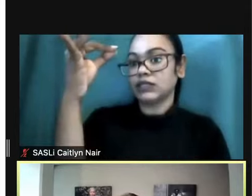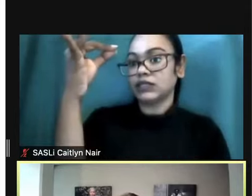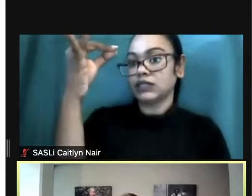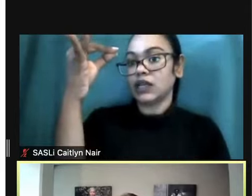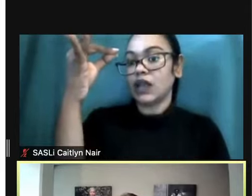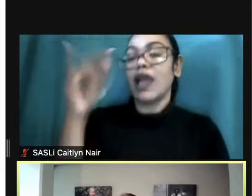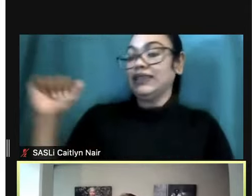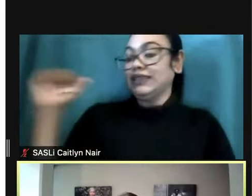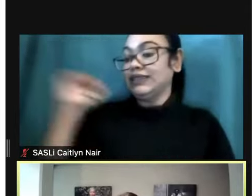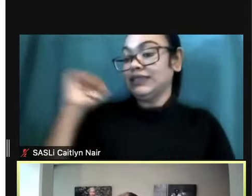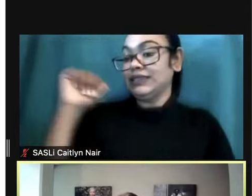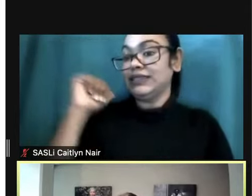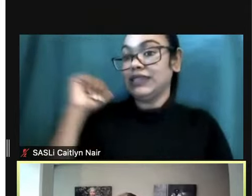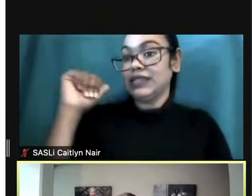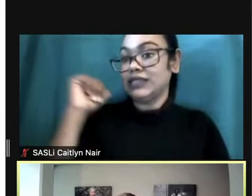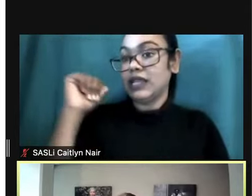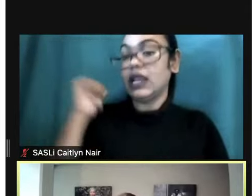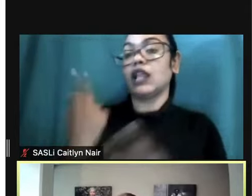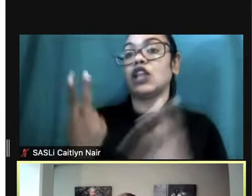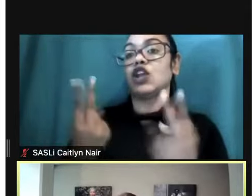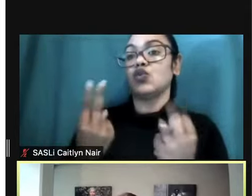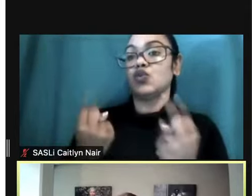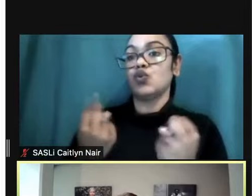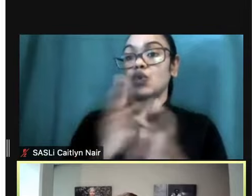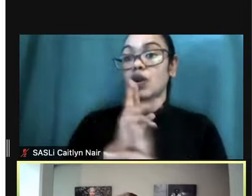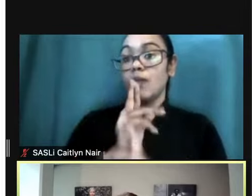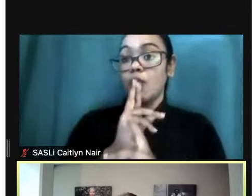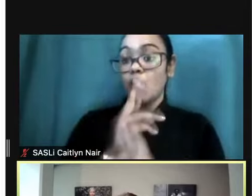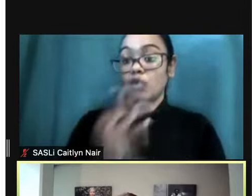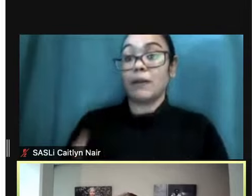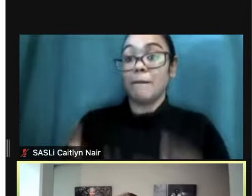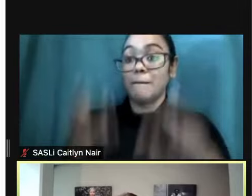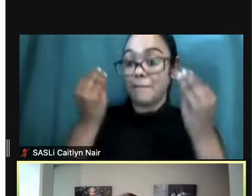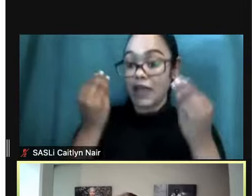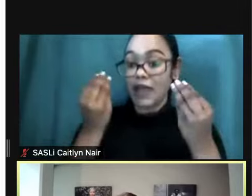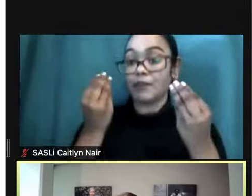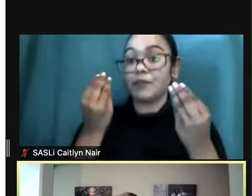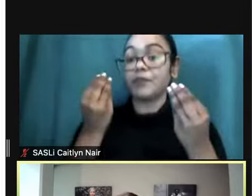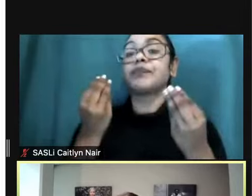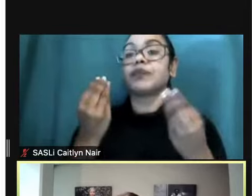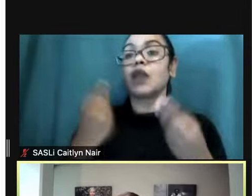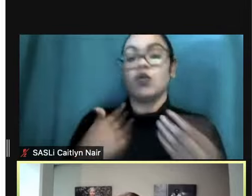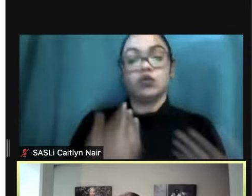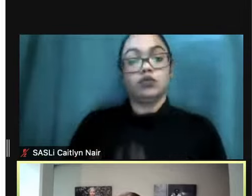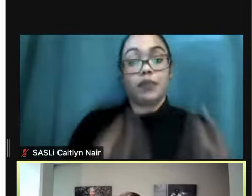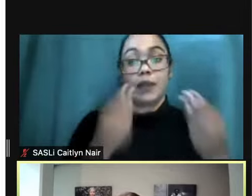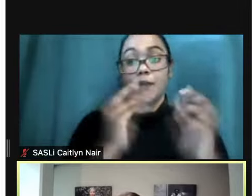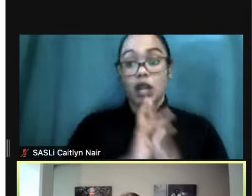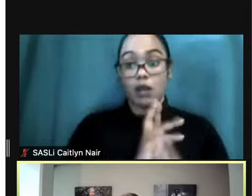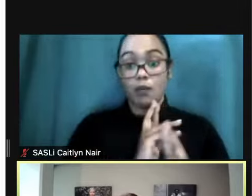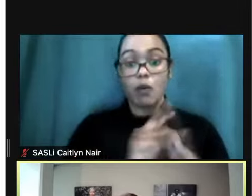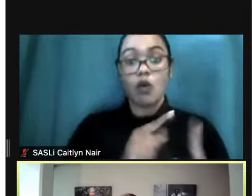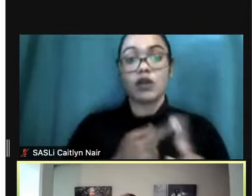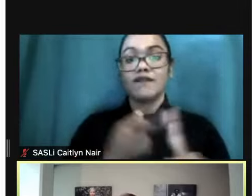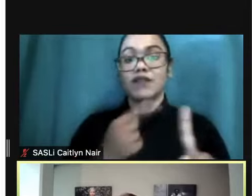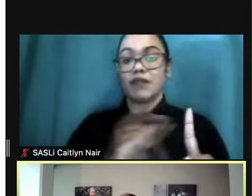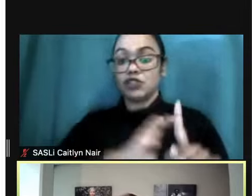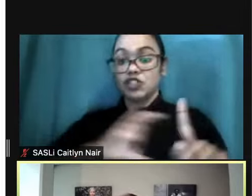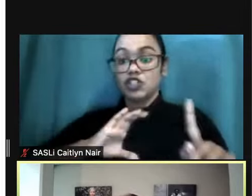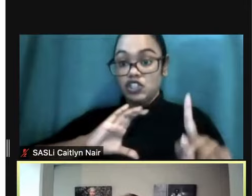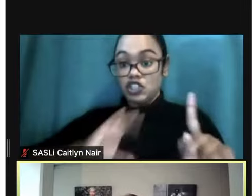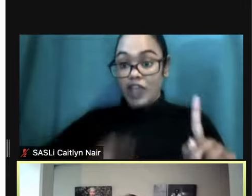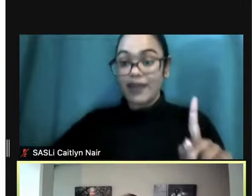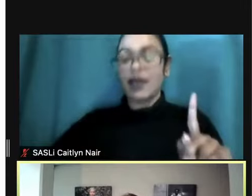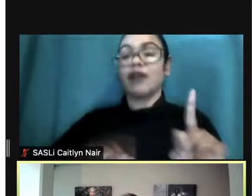yesterday, by the end of the afternoon, the first new reports came, and that's because it was a genome from Botswana and China, and that